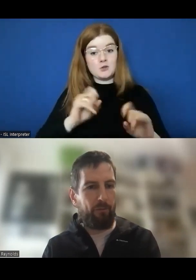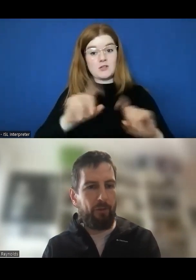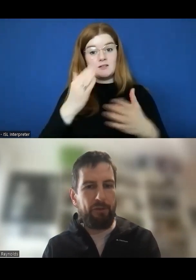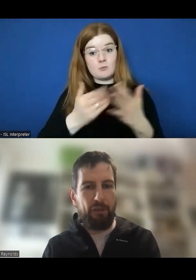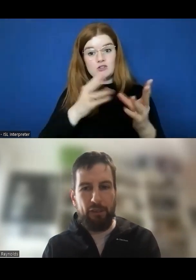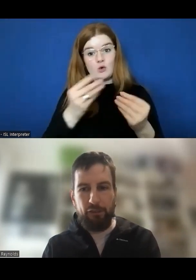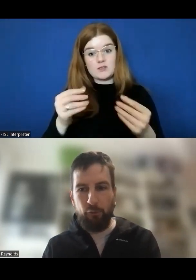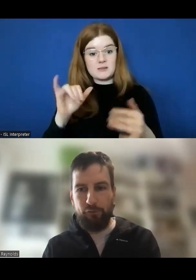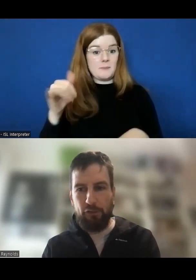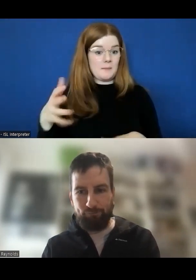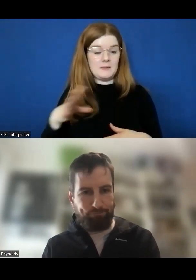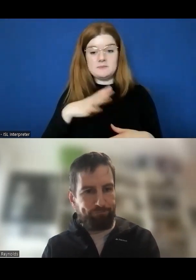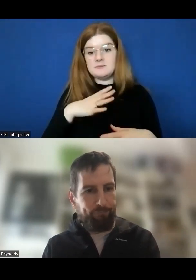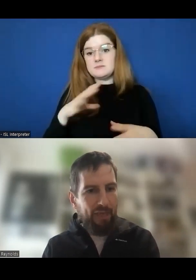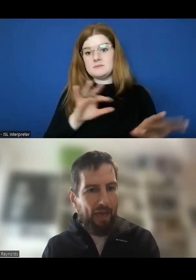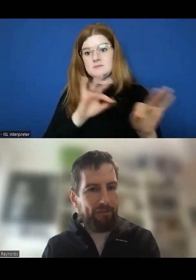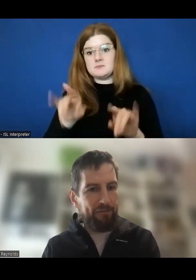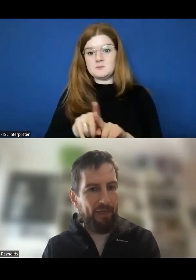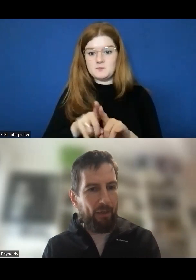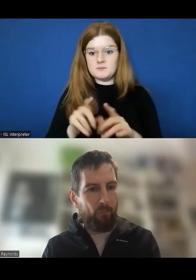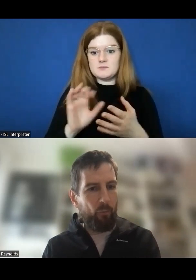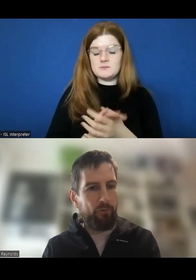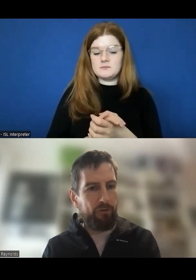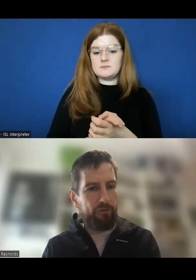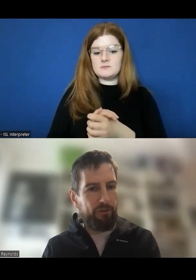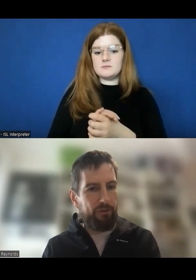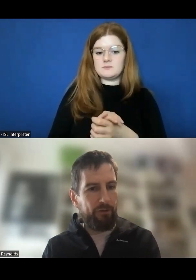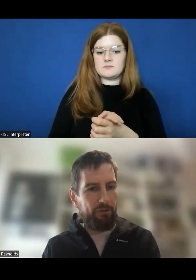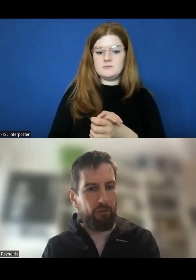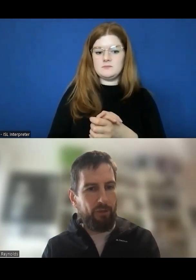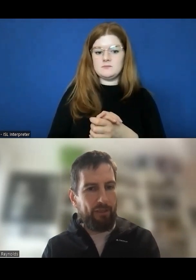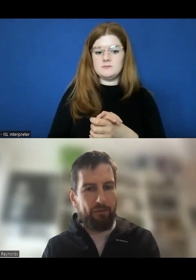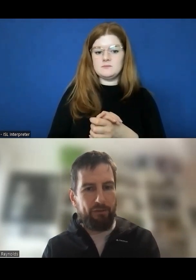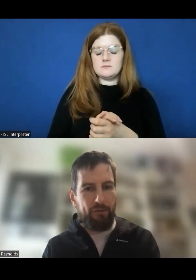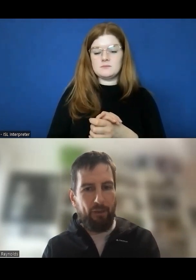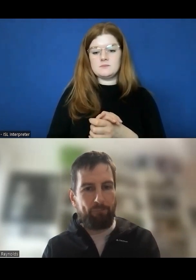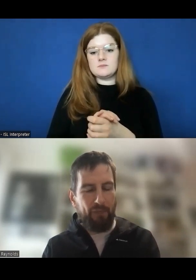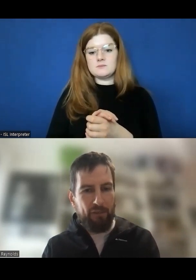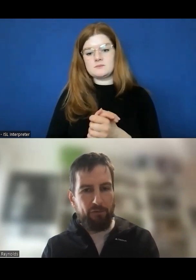resources that might be useful. And the